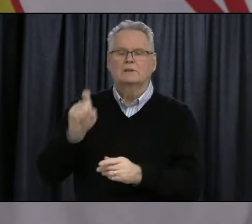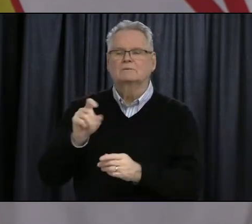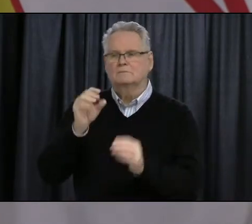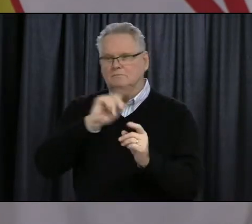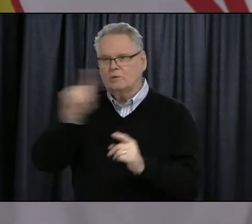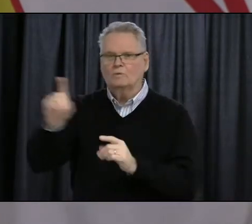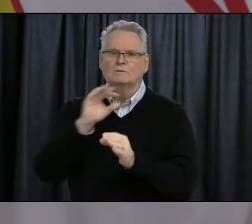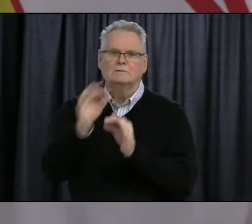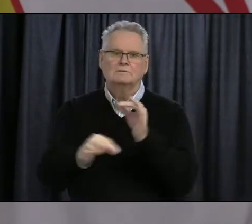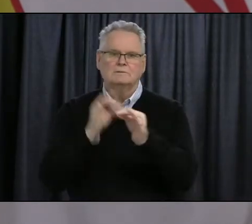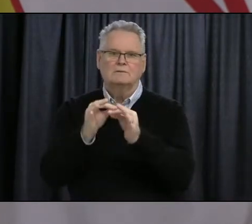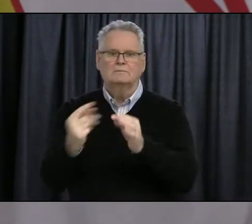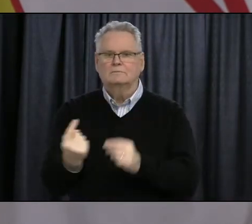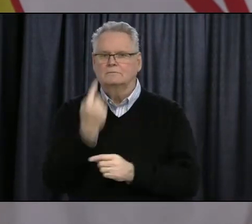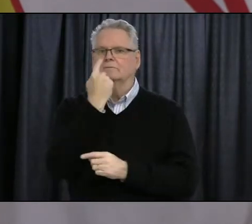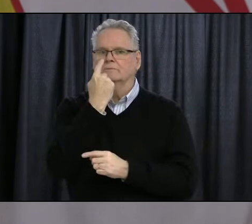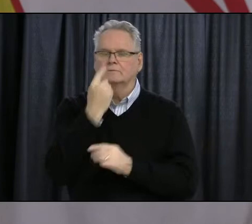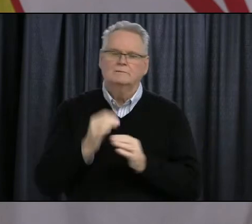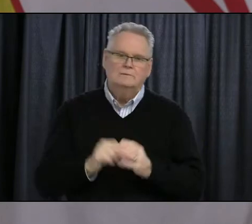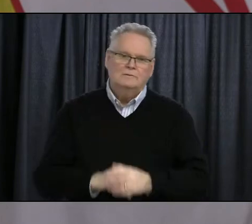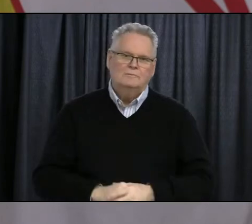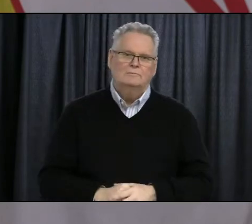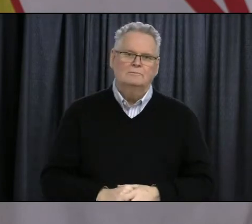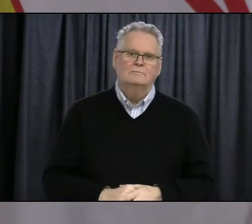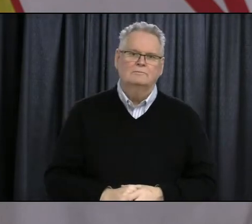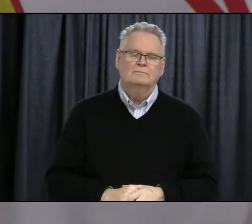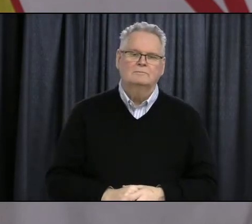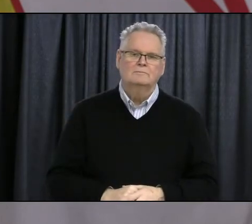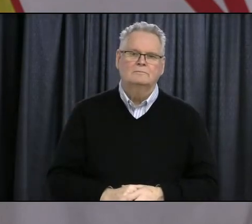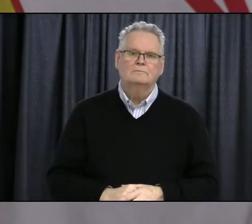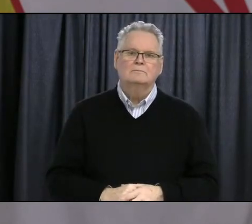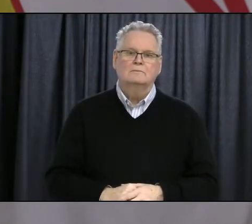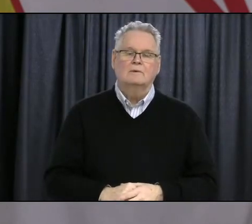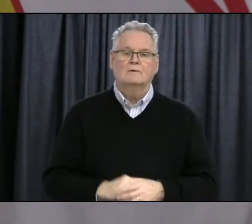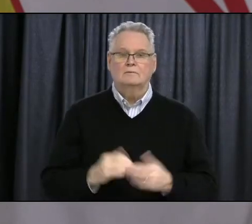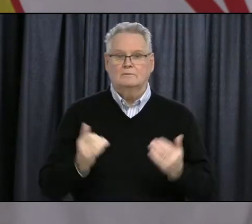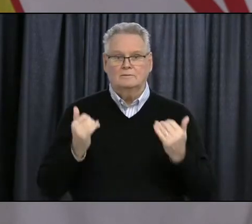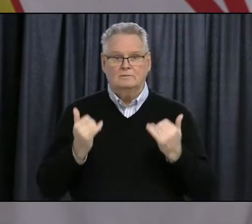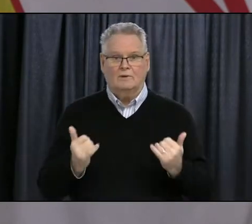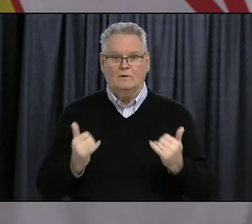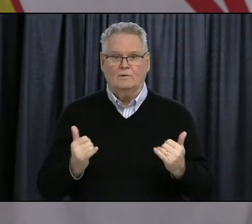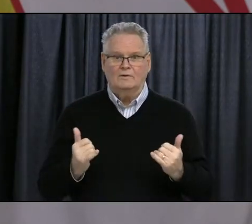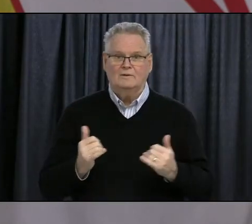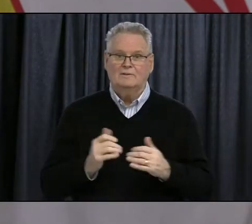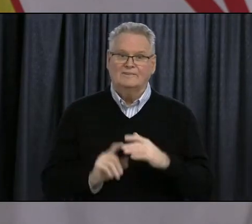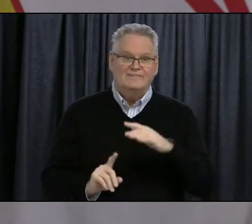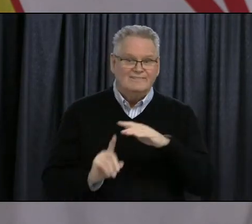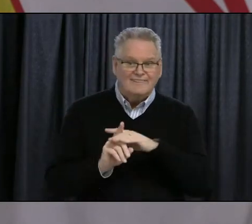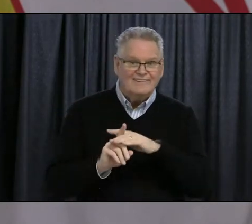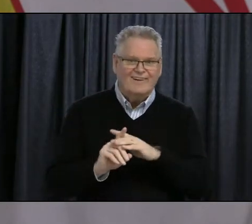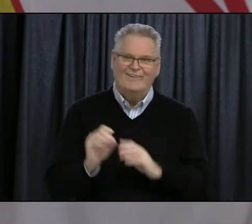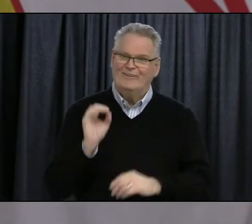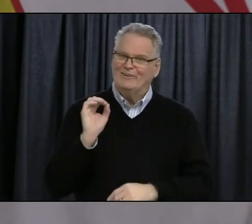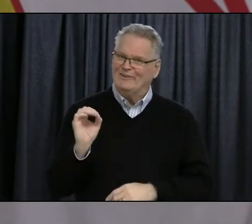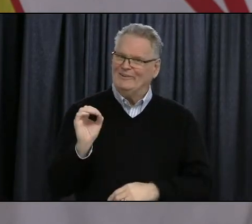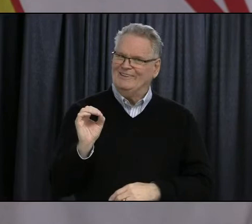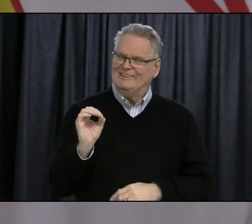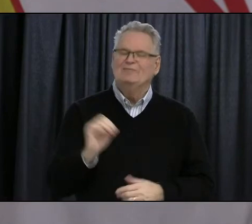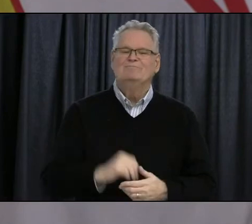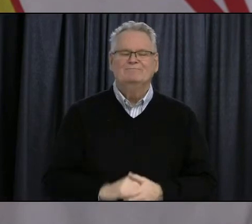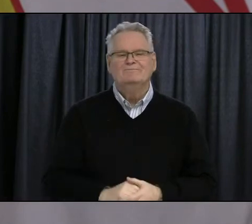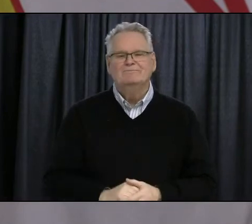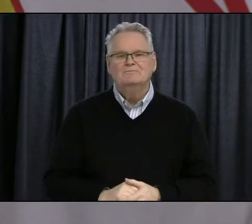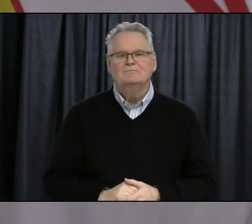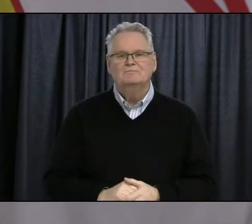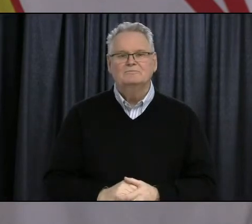It's a very welcome trend for me to report today with no new cases of COVID-19 and more vaccinations